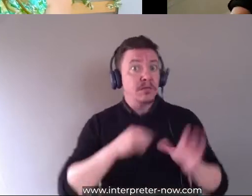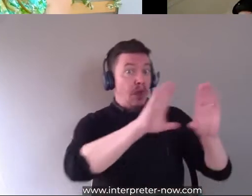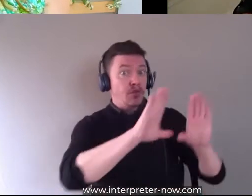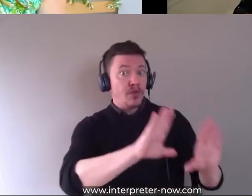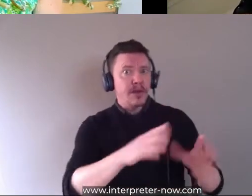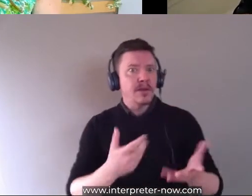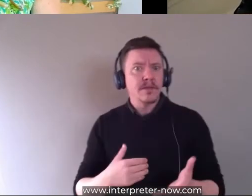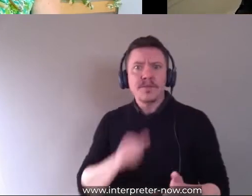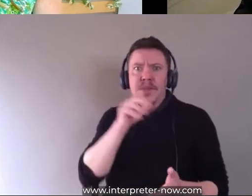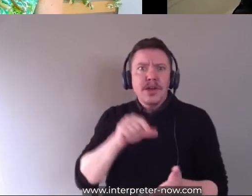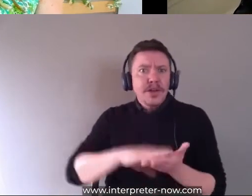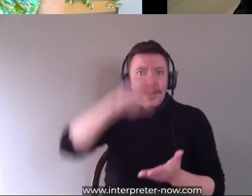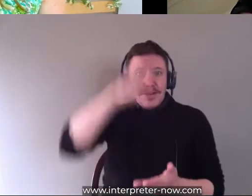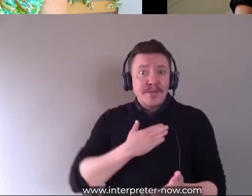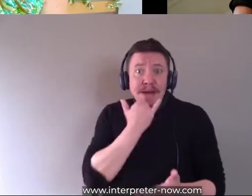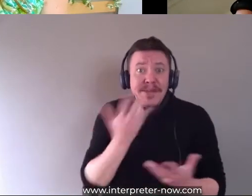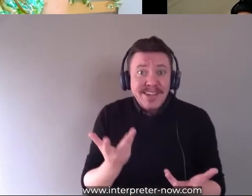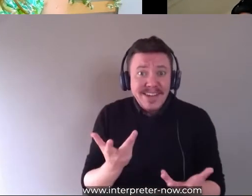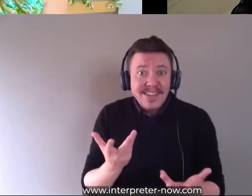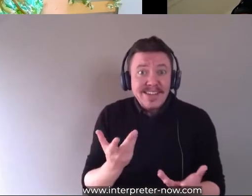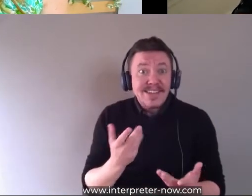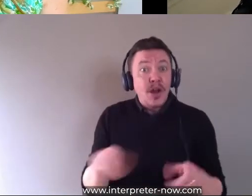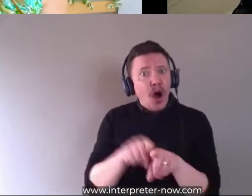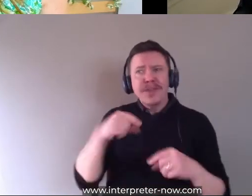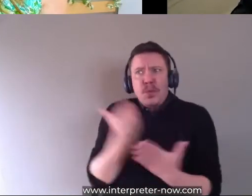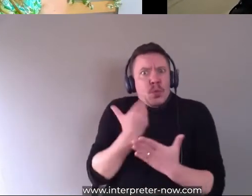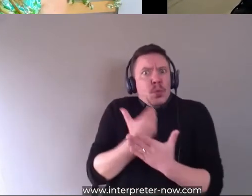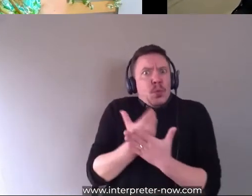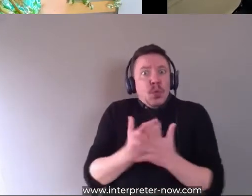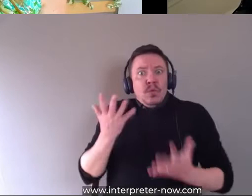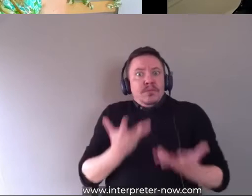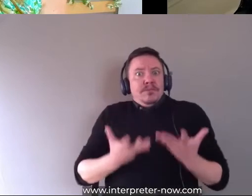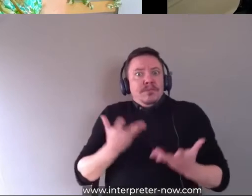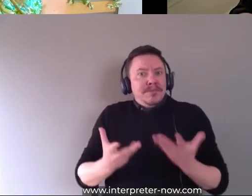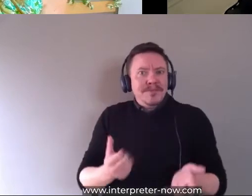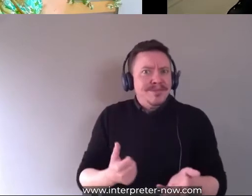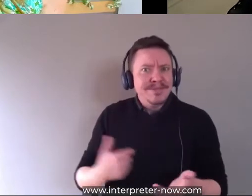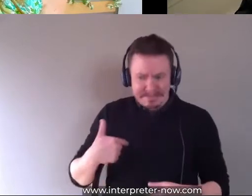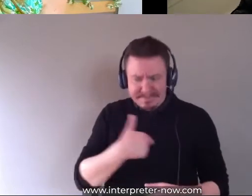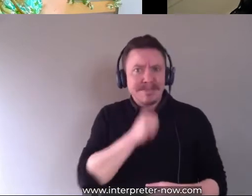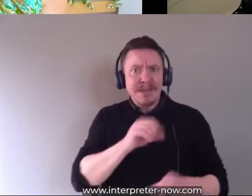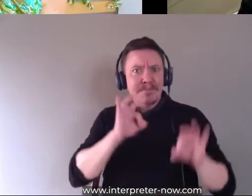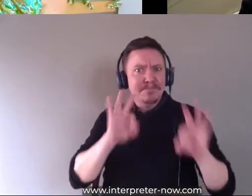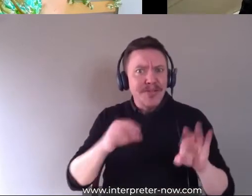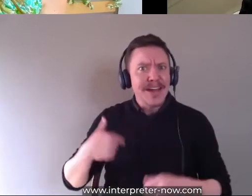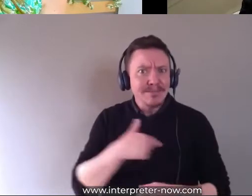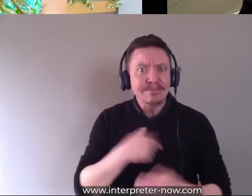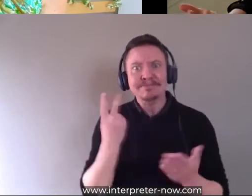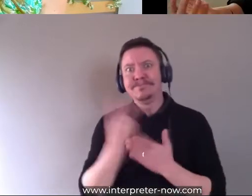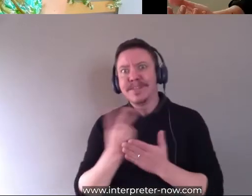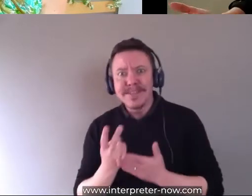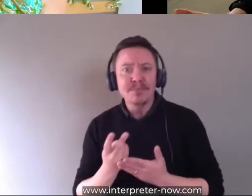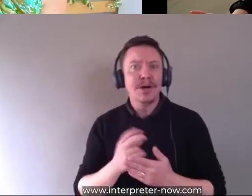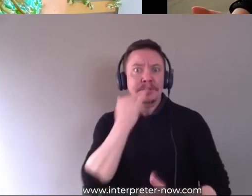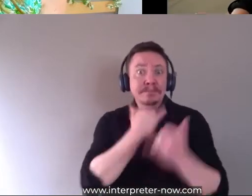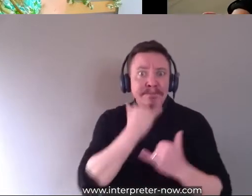You don't need to learn my mistakes. And also this is all new and we are far from perfect. And, you know, we're going to stumble, we're going to fall. We're